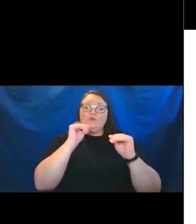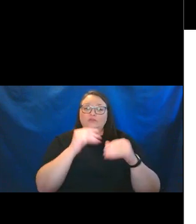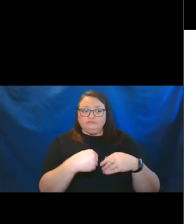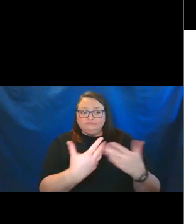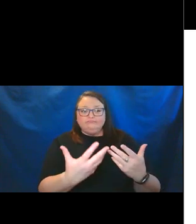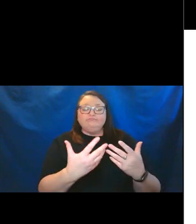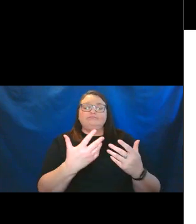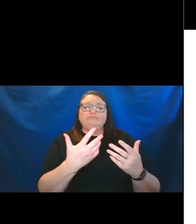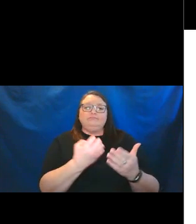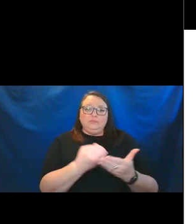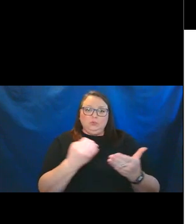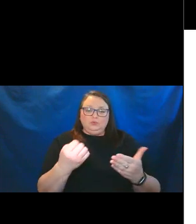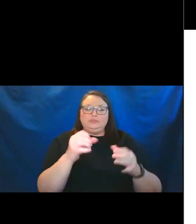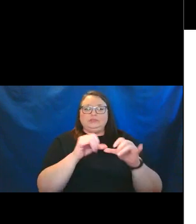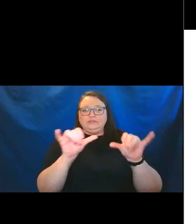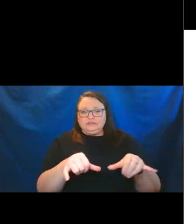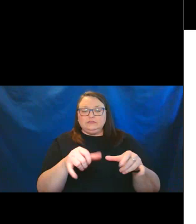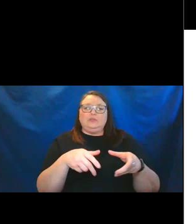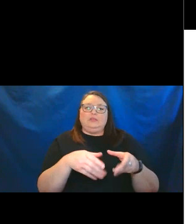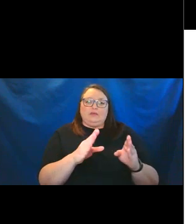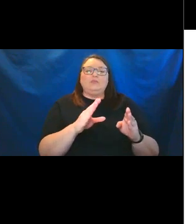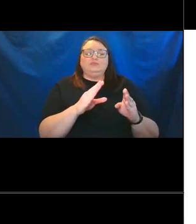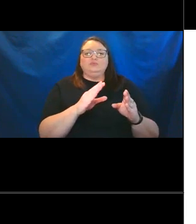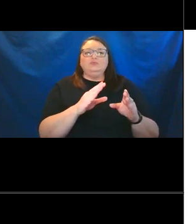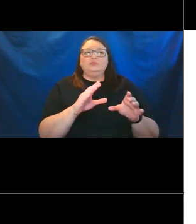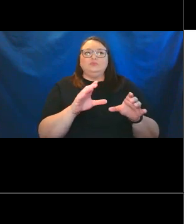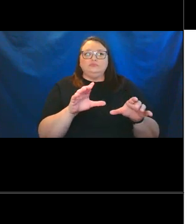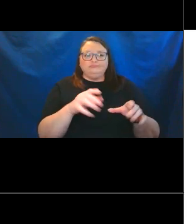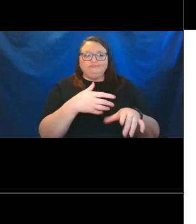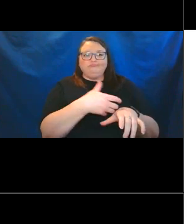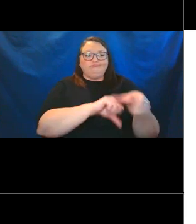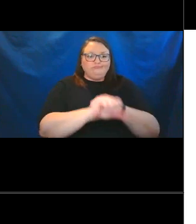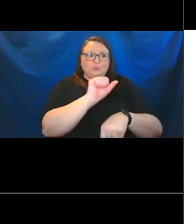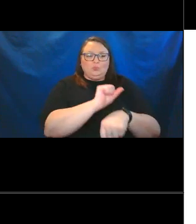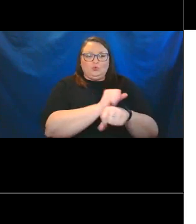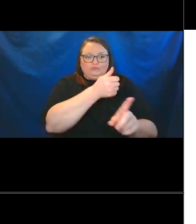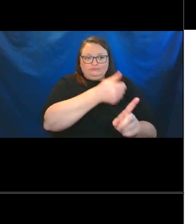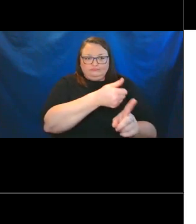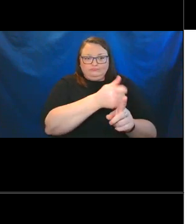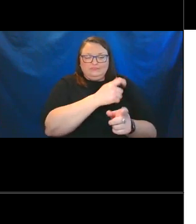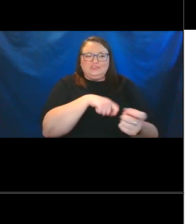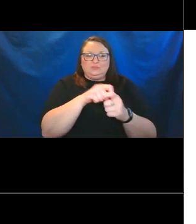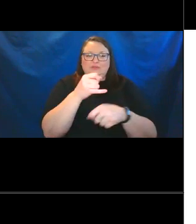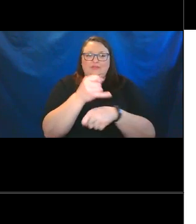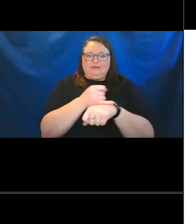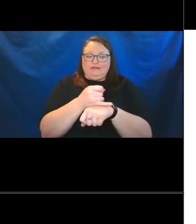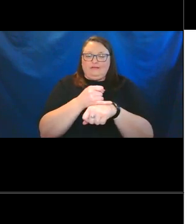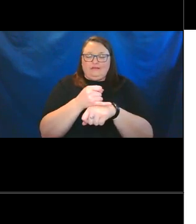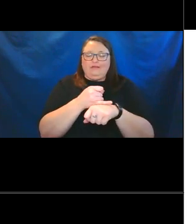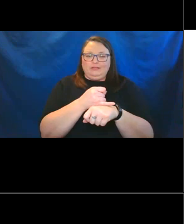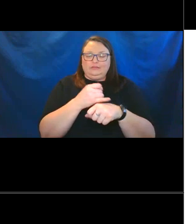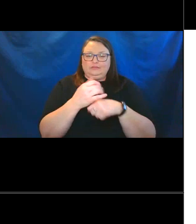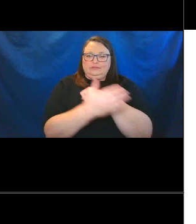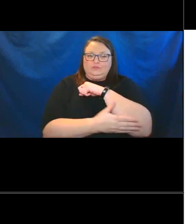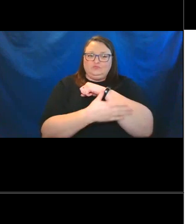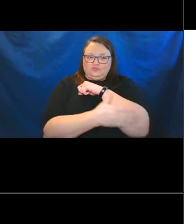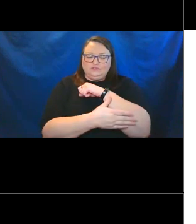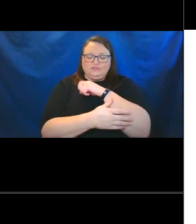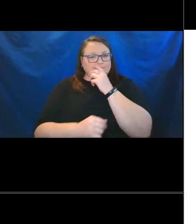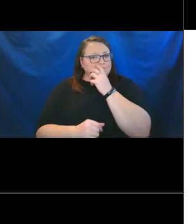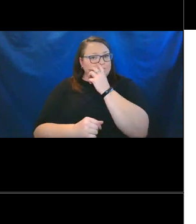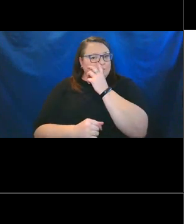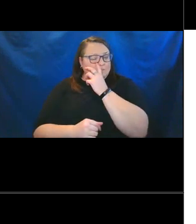equipment and systems to then do that work themselves, especially the island nations. And then we've got